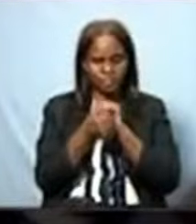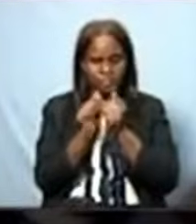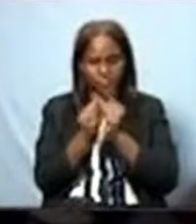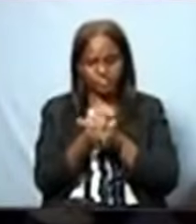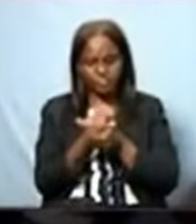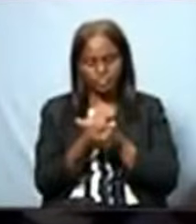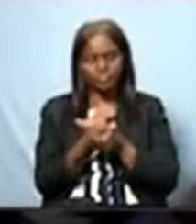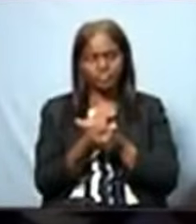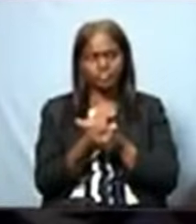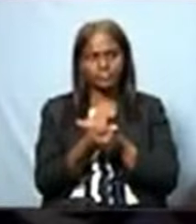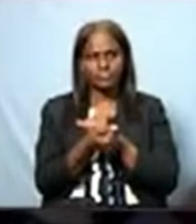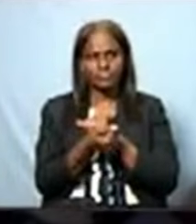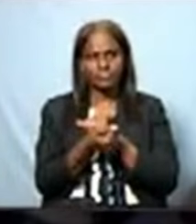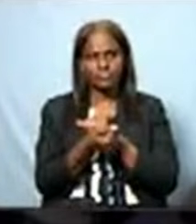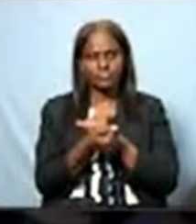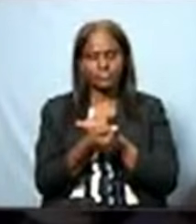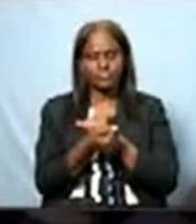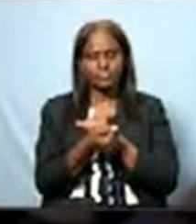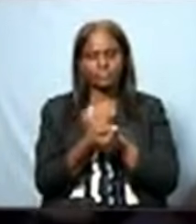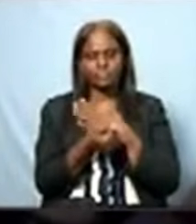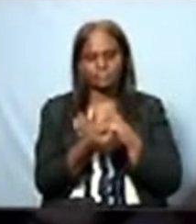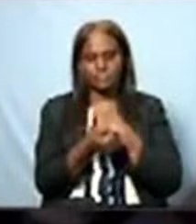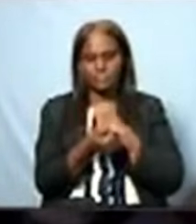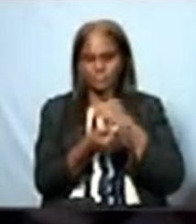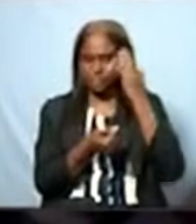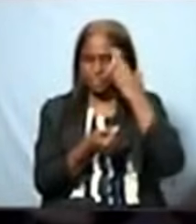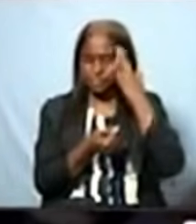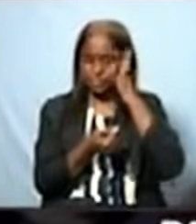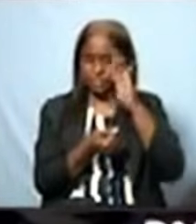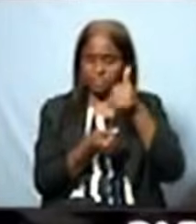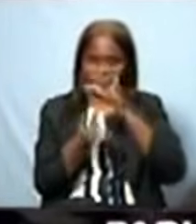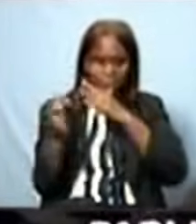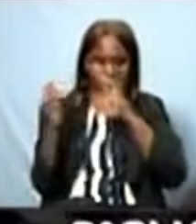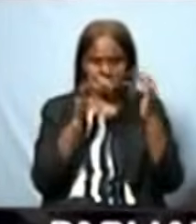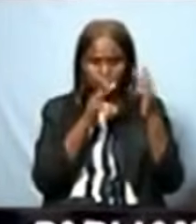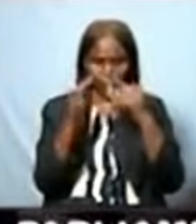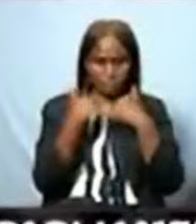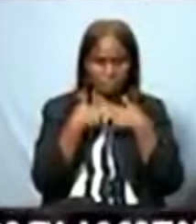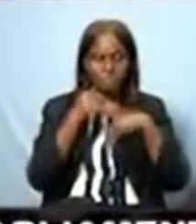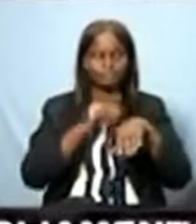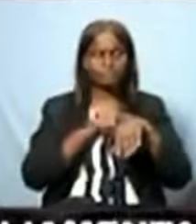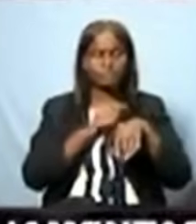amendments? I know your argument has been